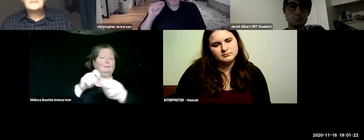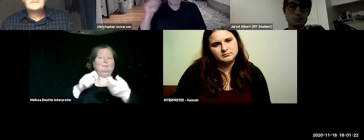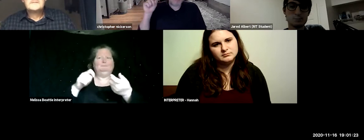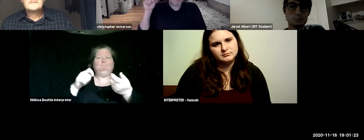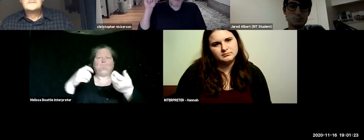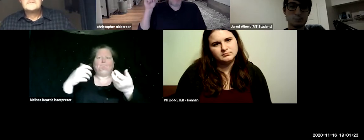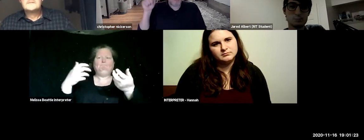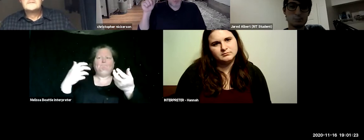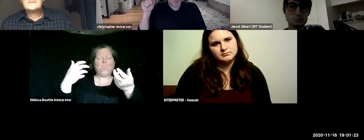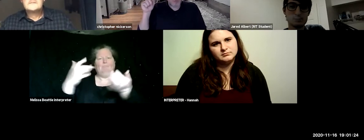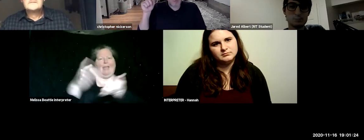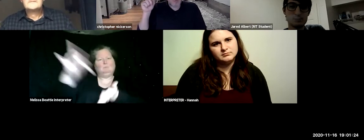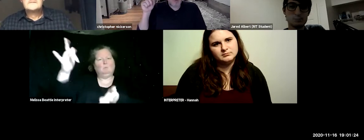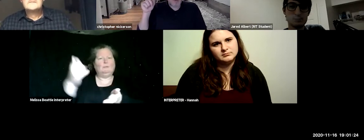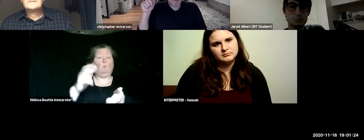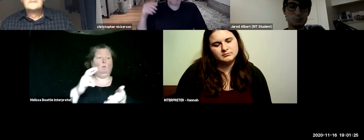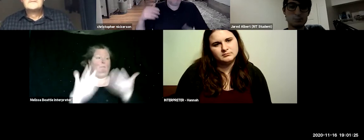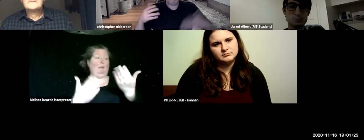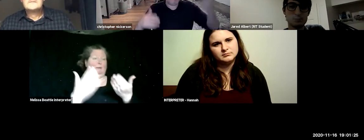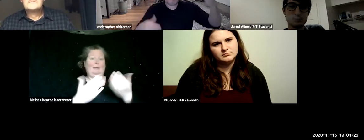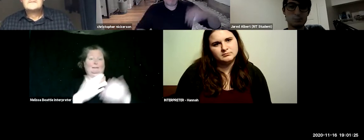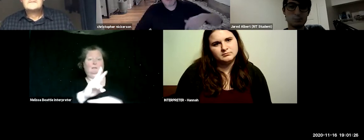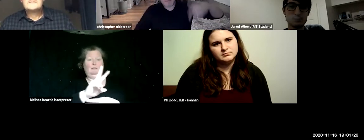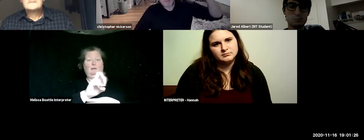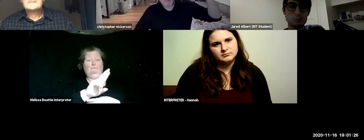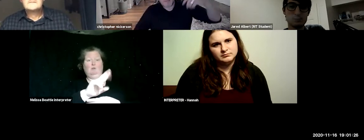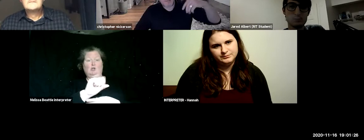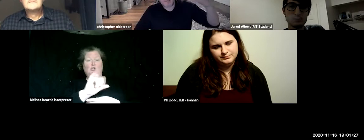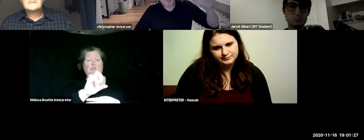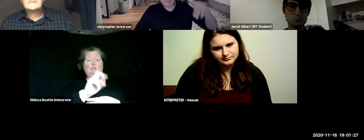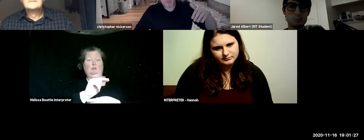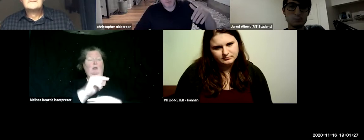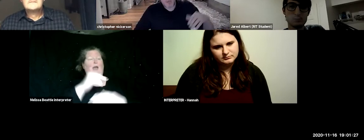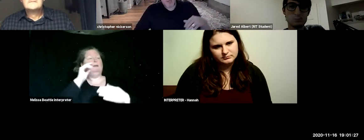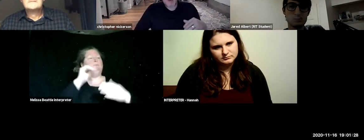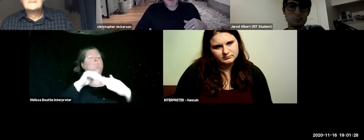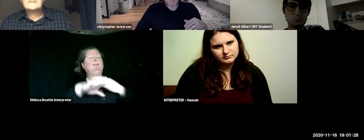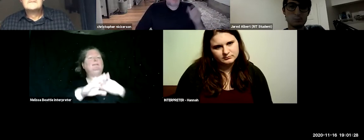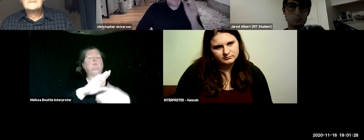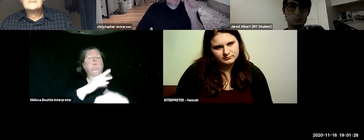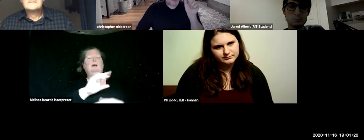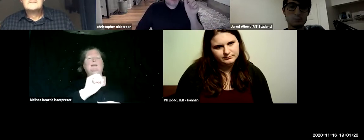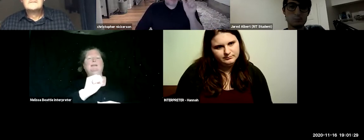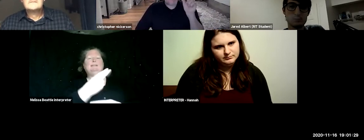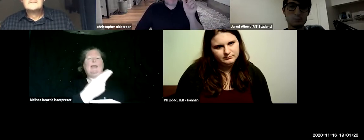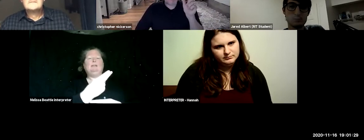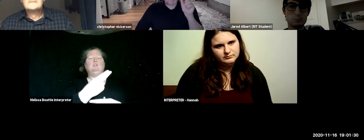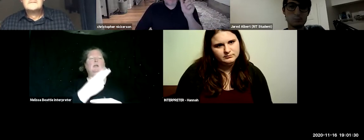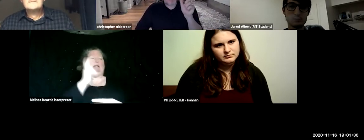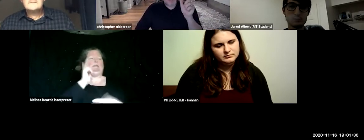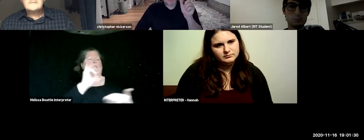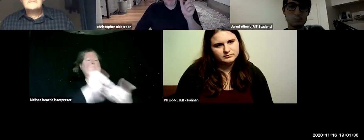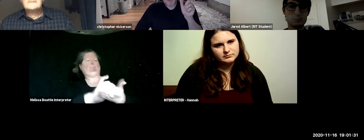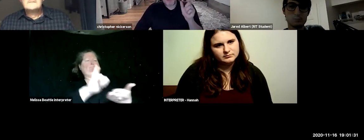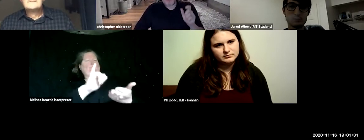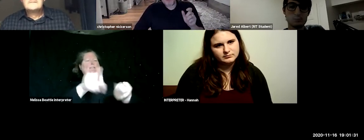by identifying the version. So, you know, I connect to SSH, I can see that it's this version. And be able to check positivity